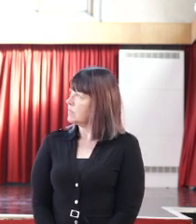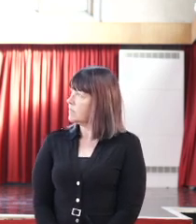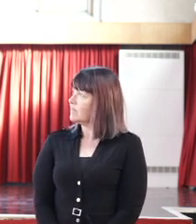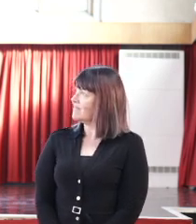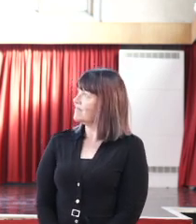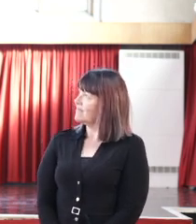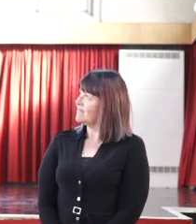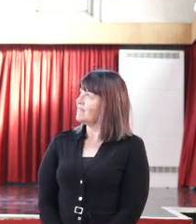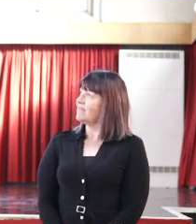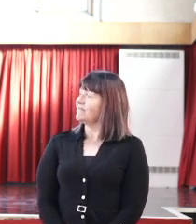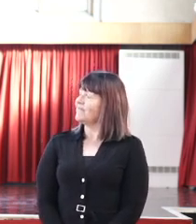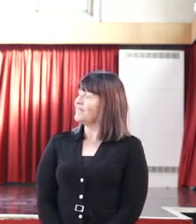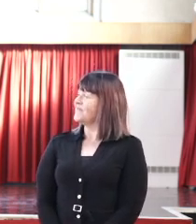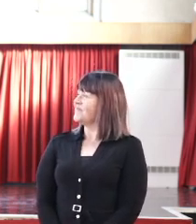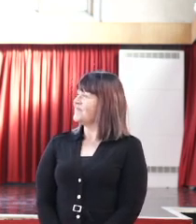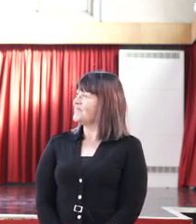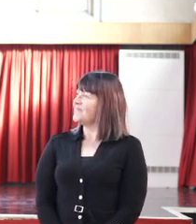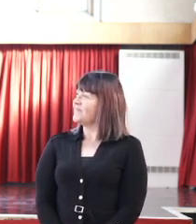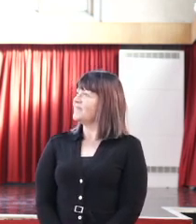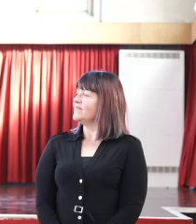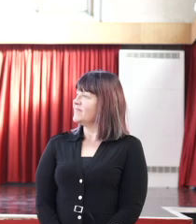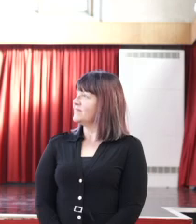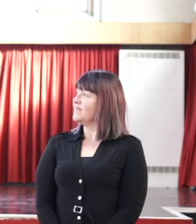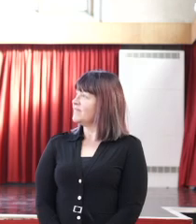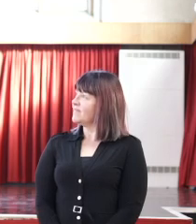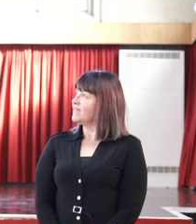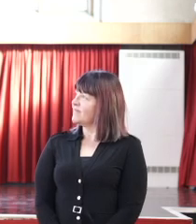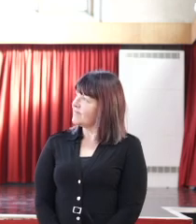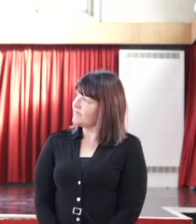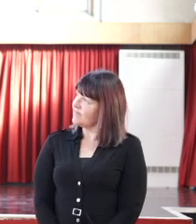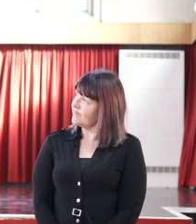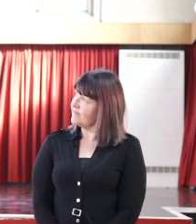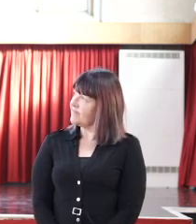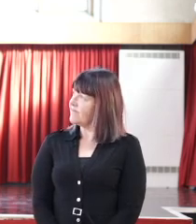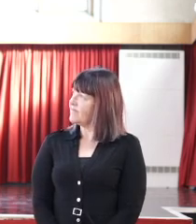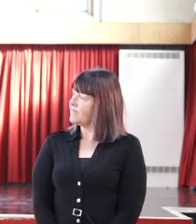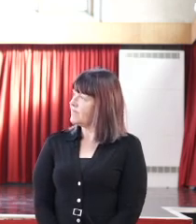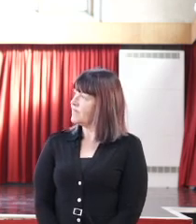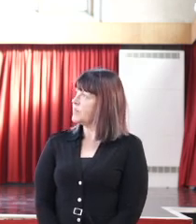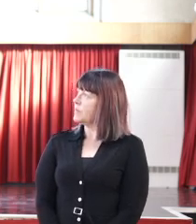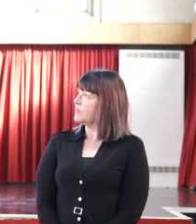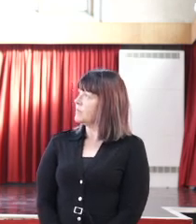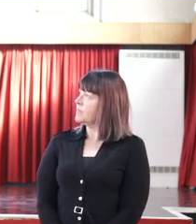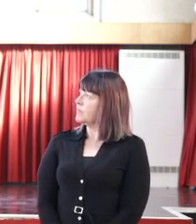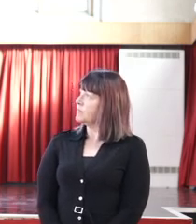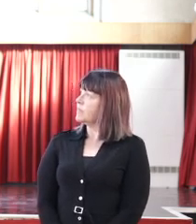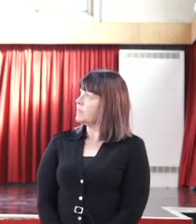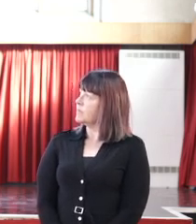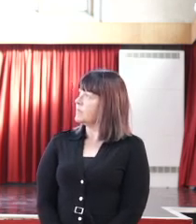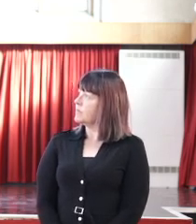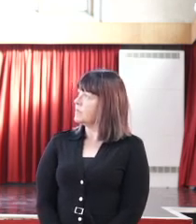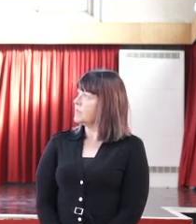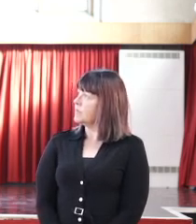it, and I'll be able to tell you a little bit about the stories that I collected along the way.